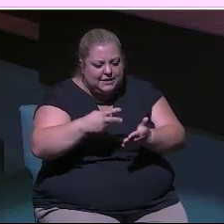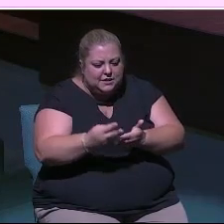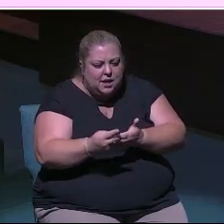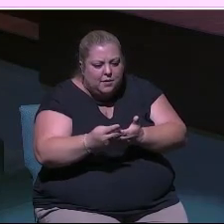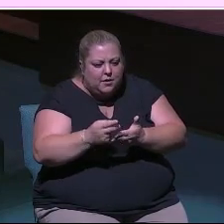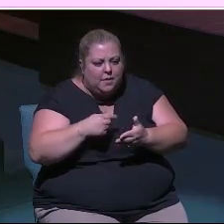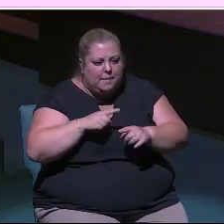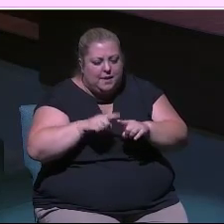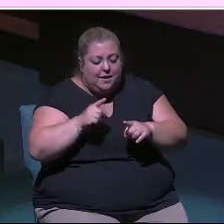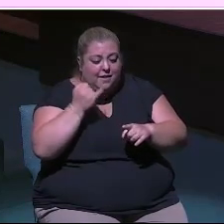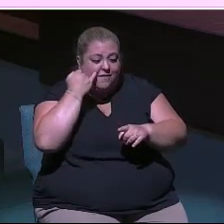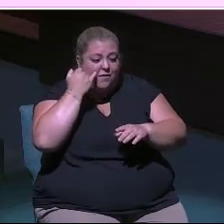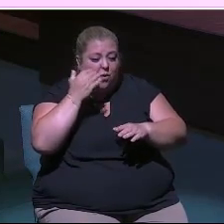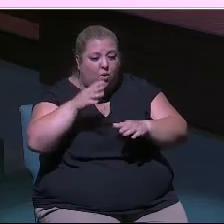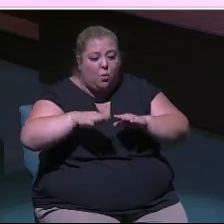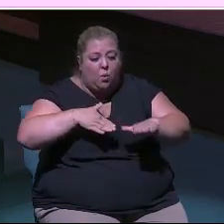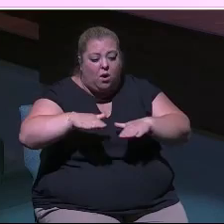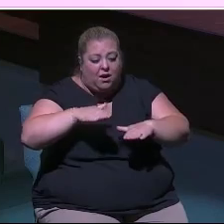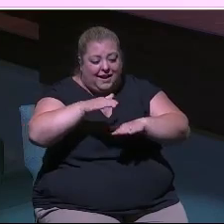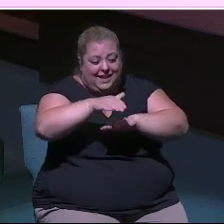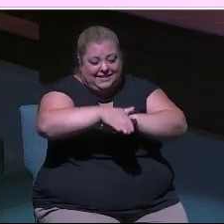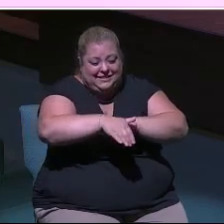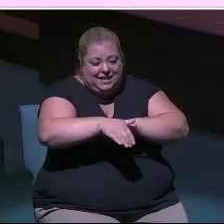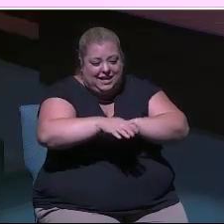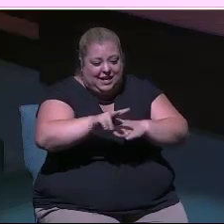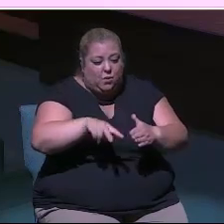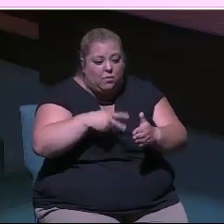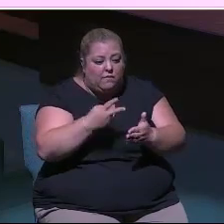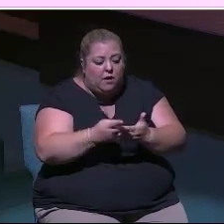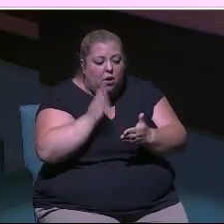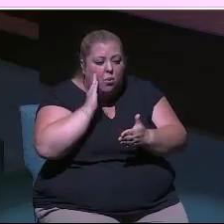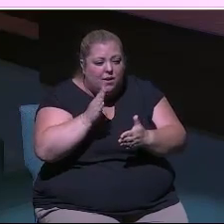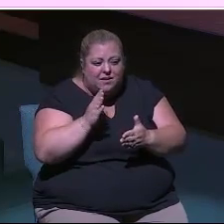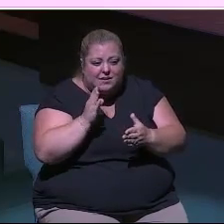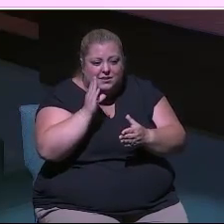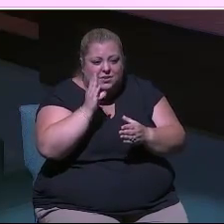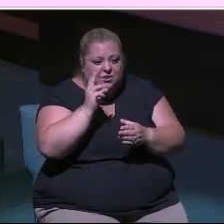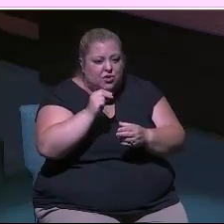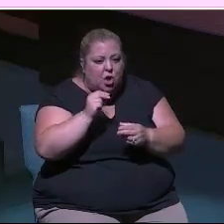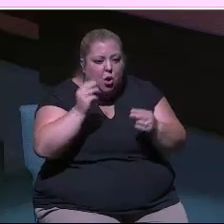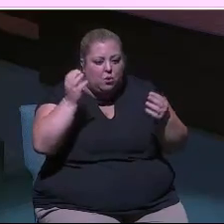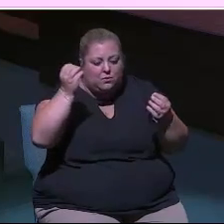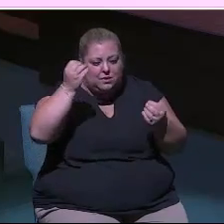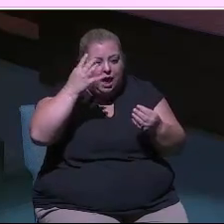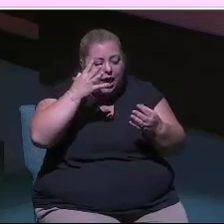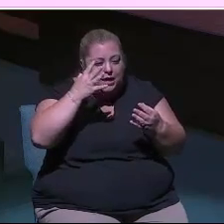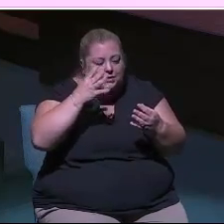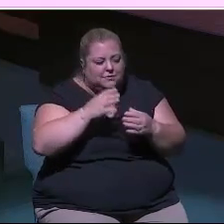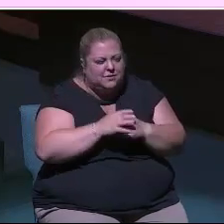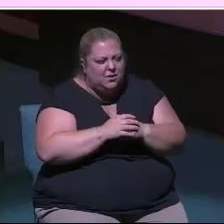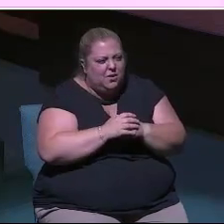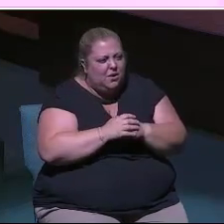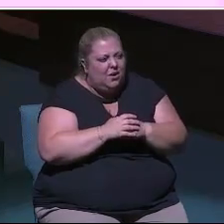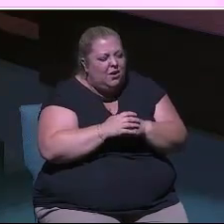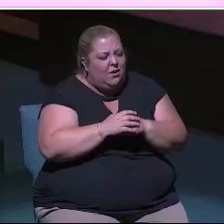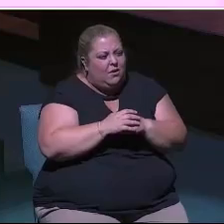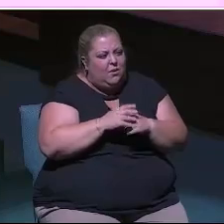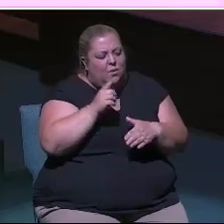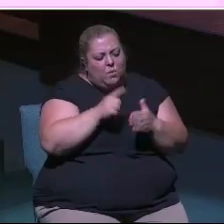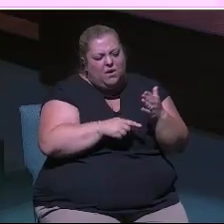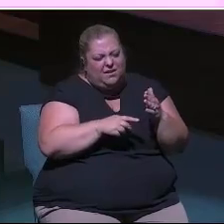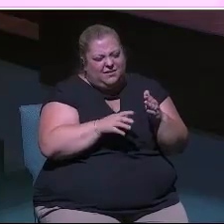walk in the night, he stumbleth, because there's no light in him. What does he mean by that? What an odd statement.